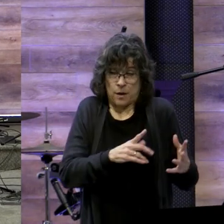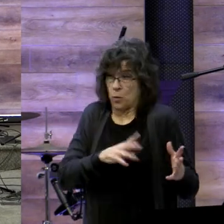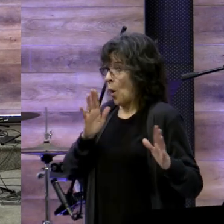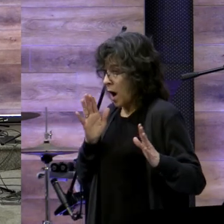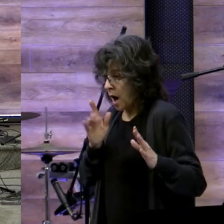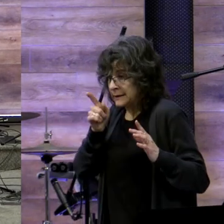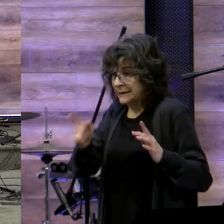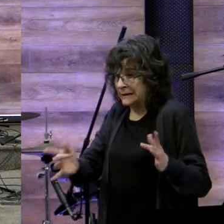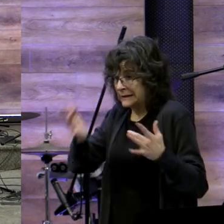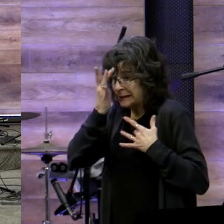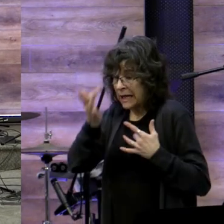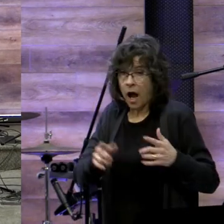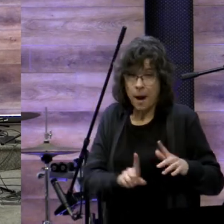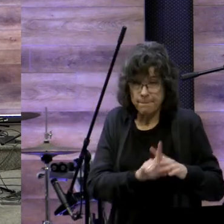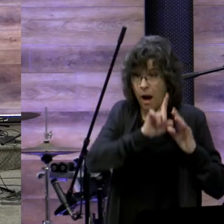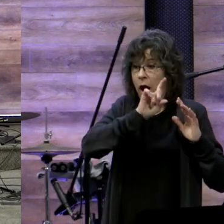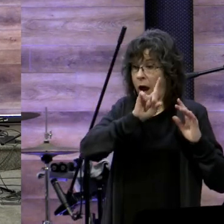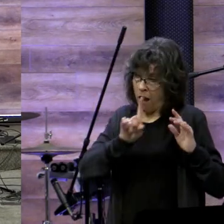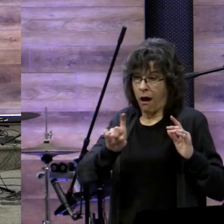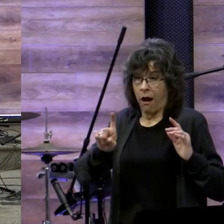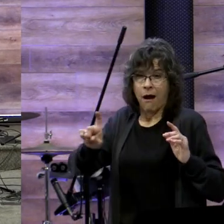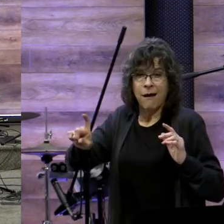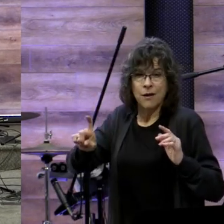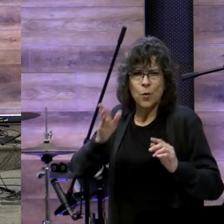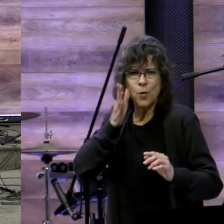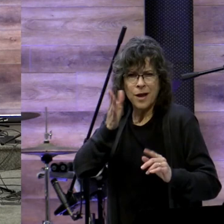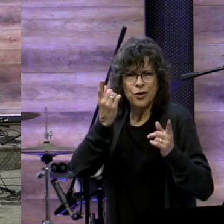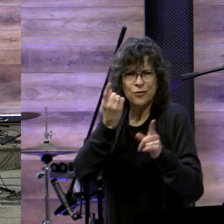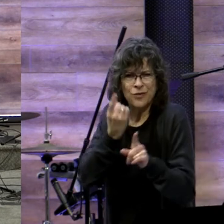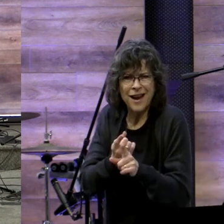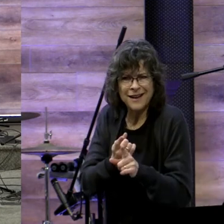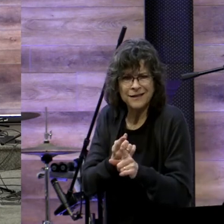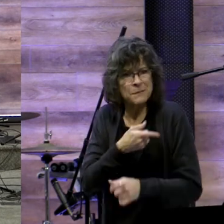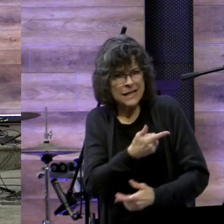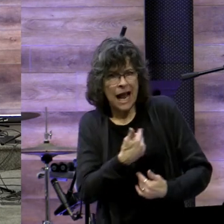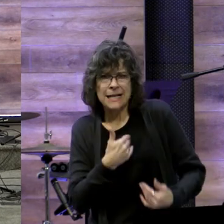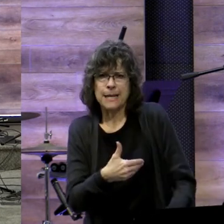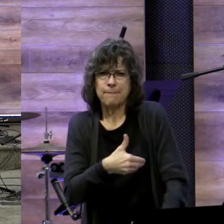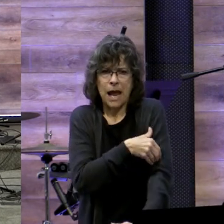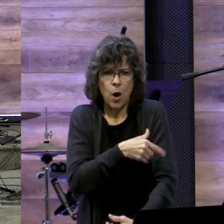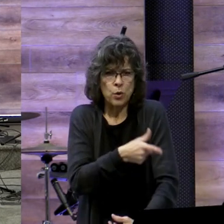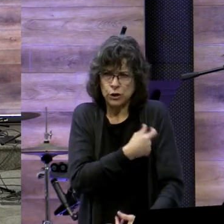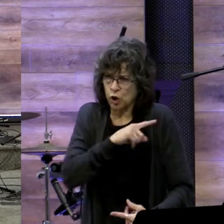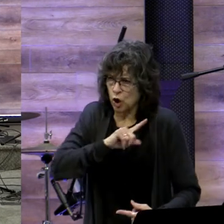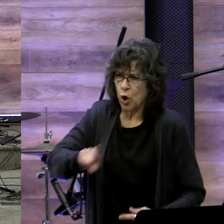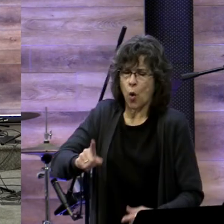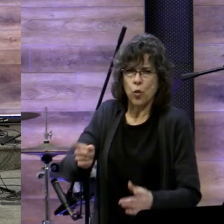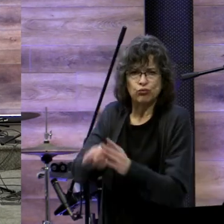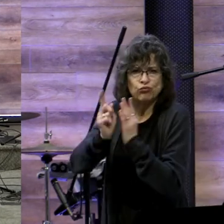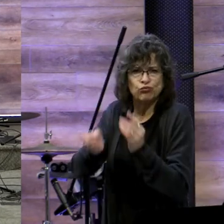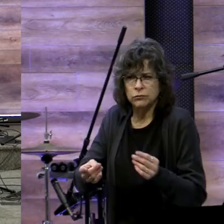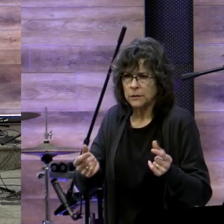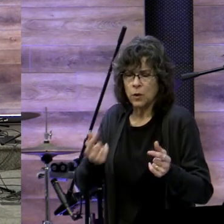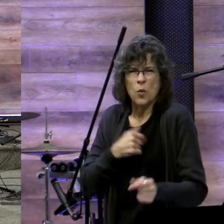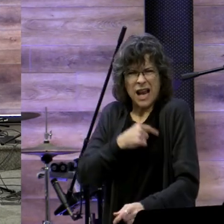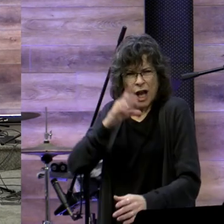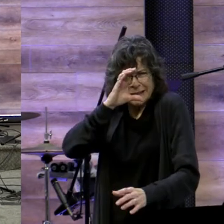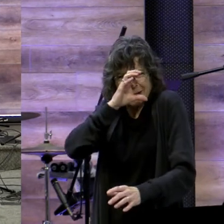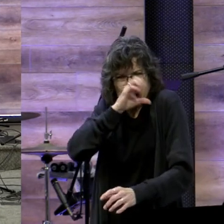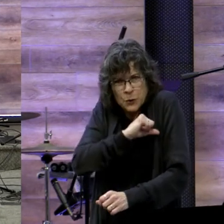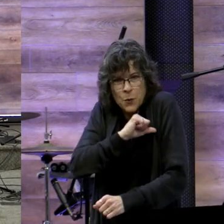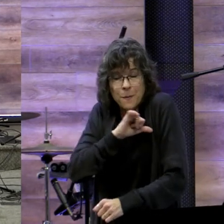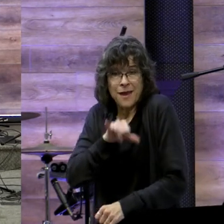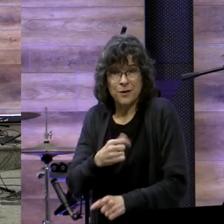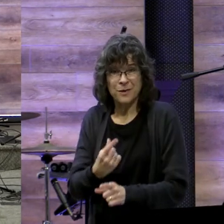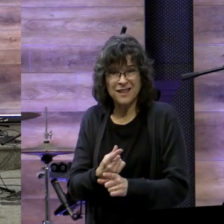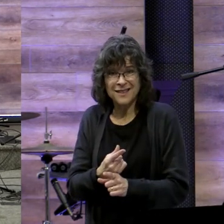for him, and Jesus already has the power to heal people, that he would hear about Lazarus being sick, and he would hightail it to Bethany in order to